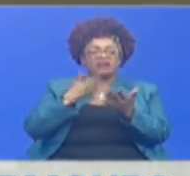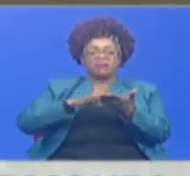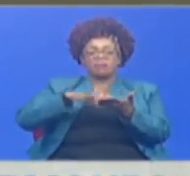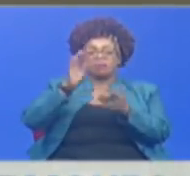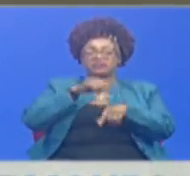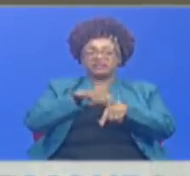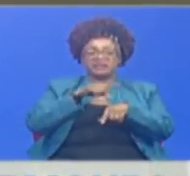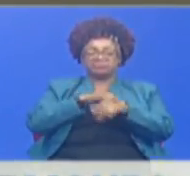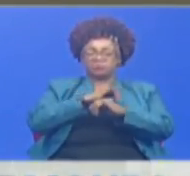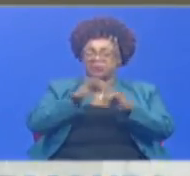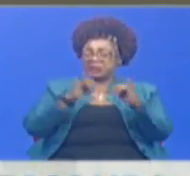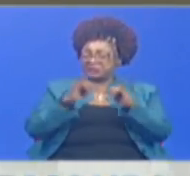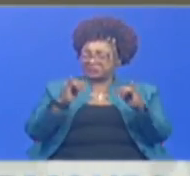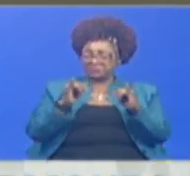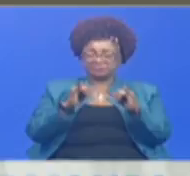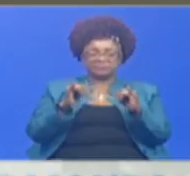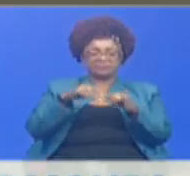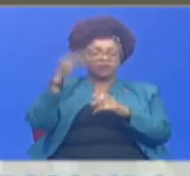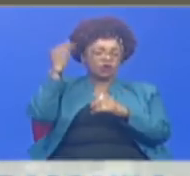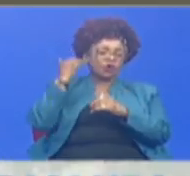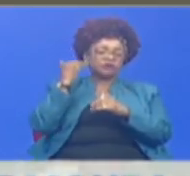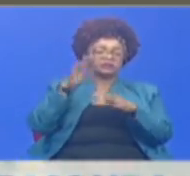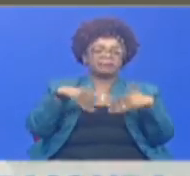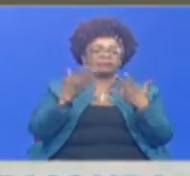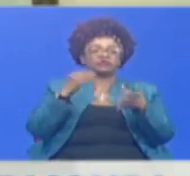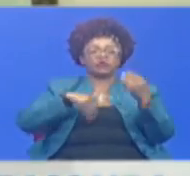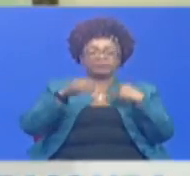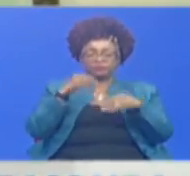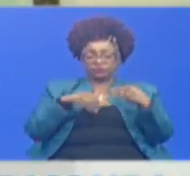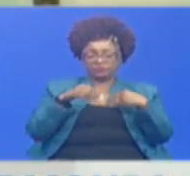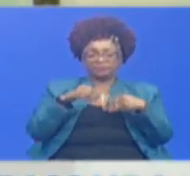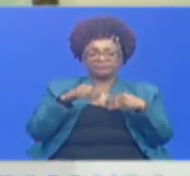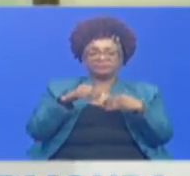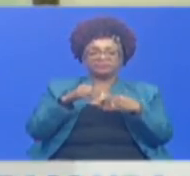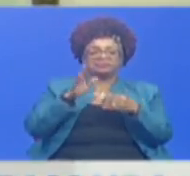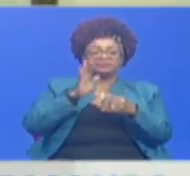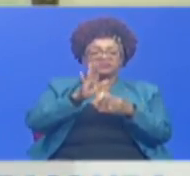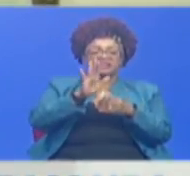in court of corruption charges facing him. His role